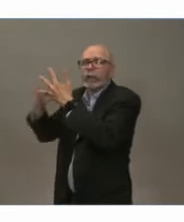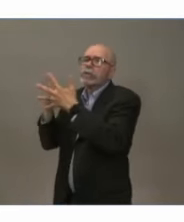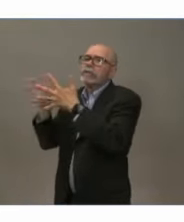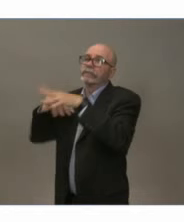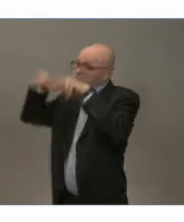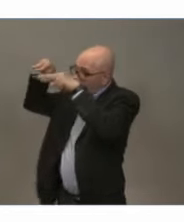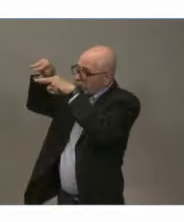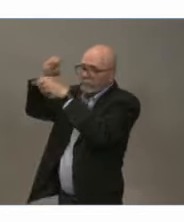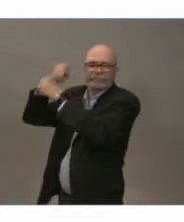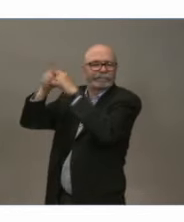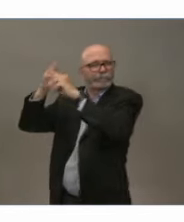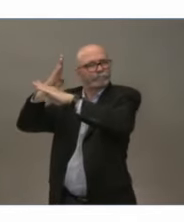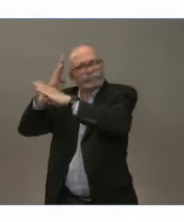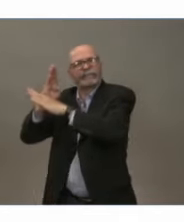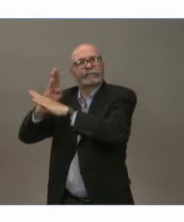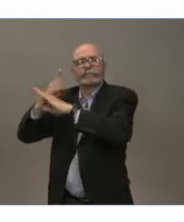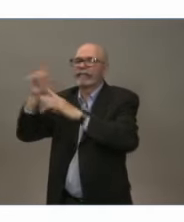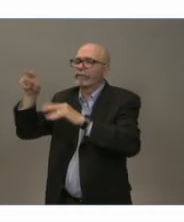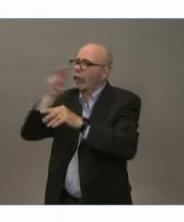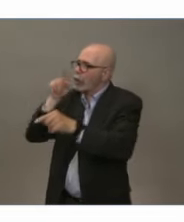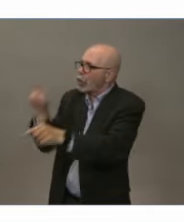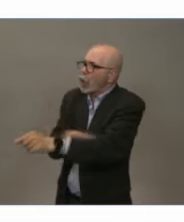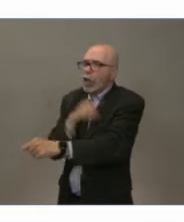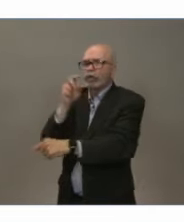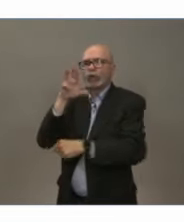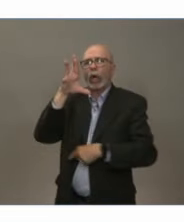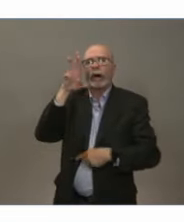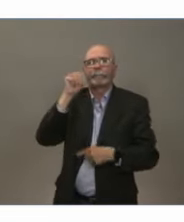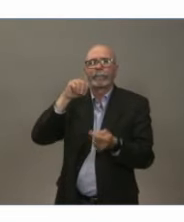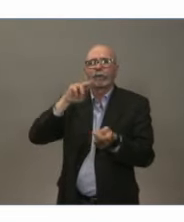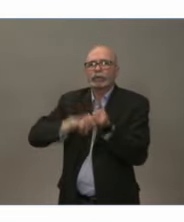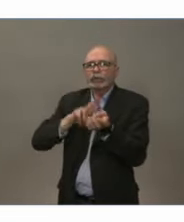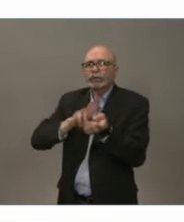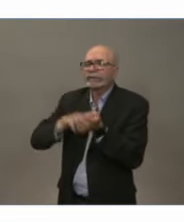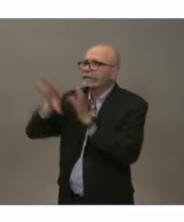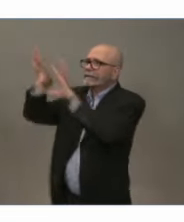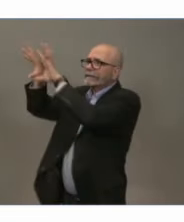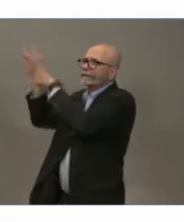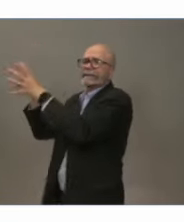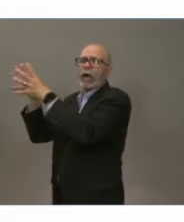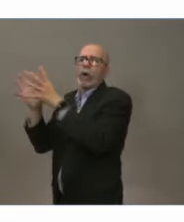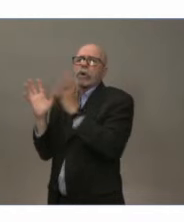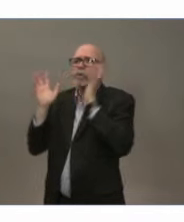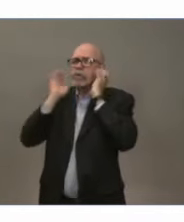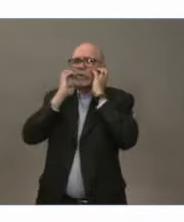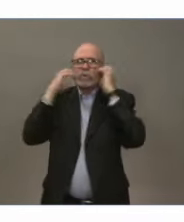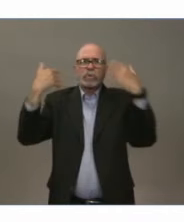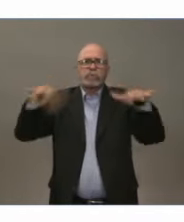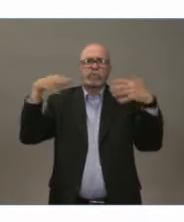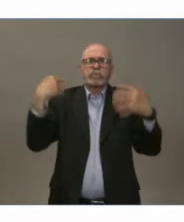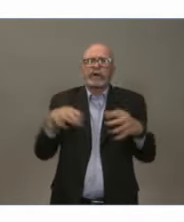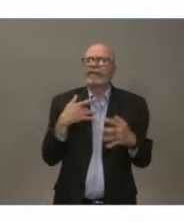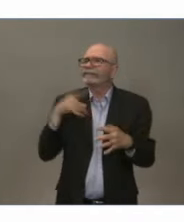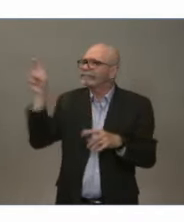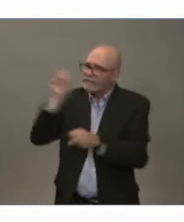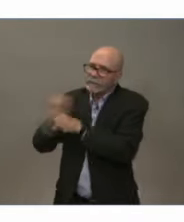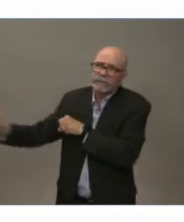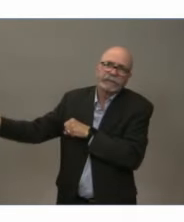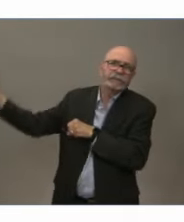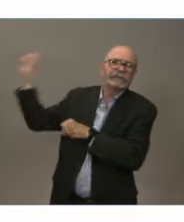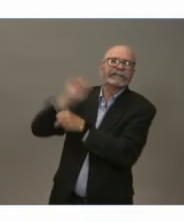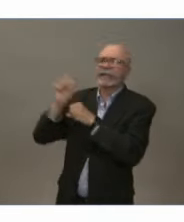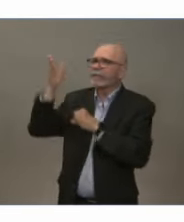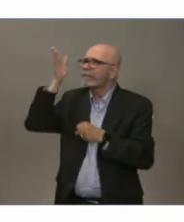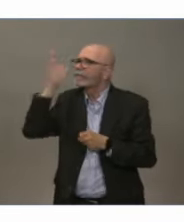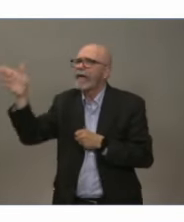facilities. We're putting lots of measures in place, but ultimately we need people to work in long-term care facilities, and they come from